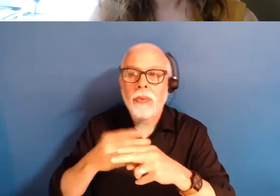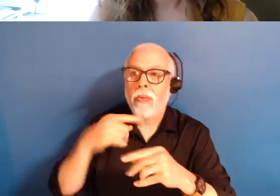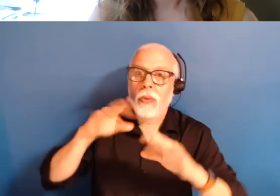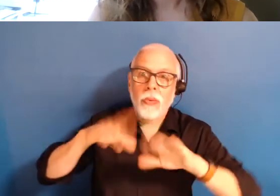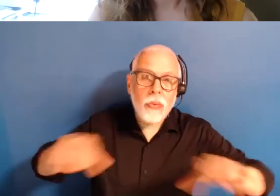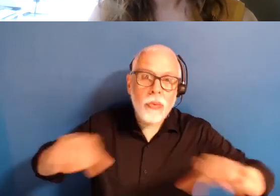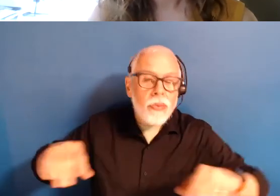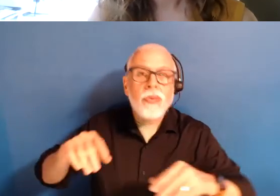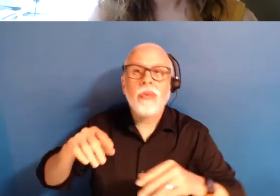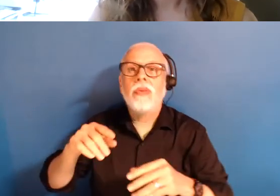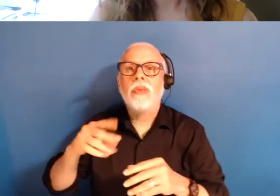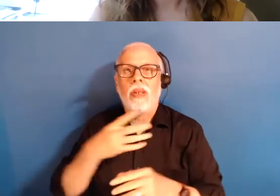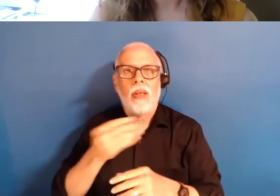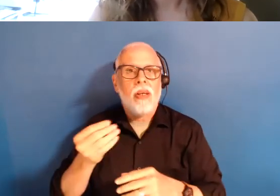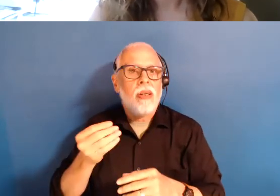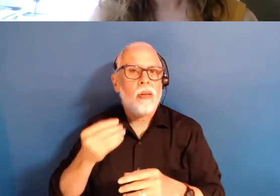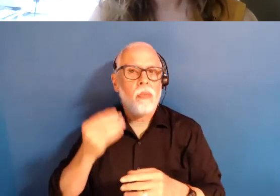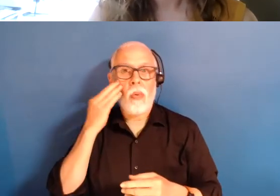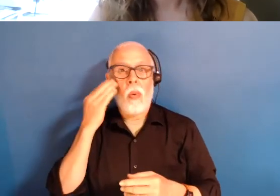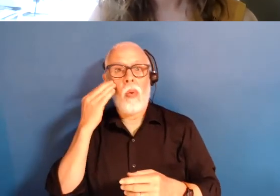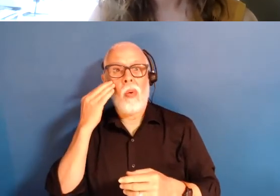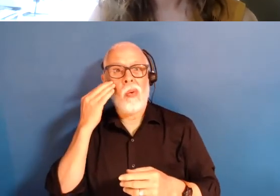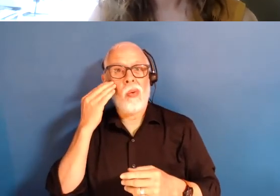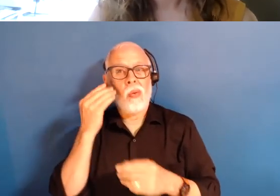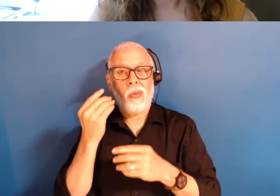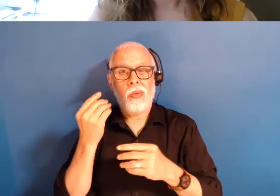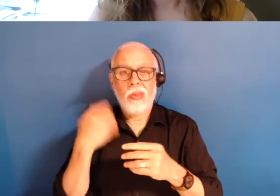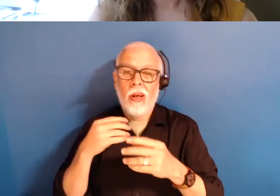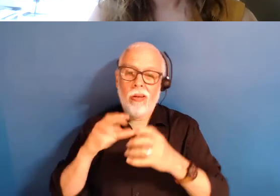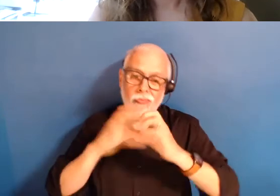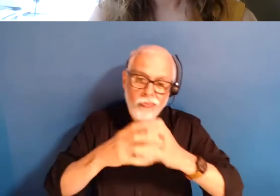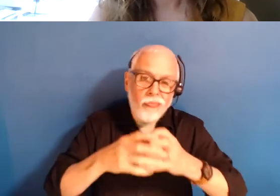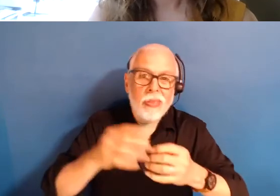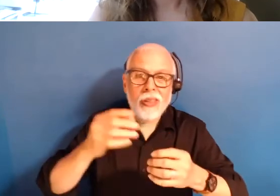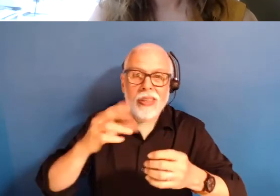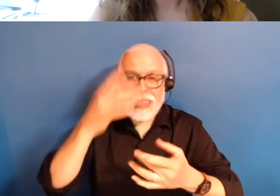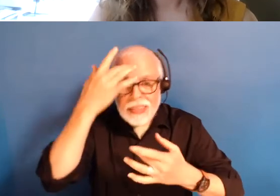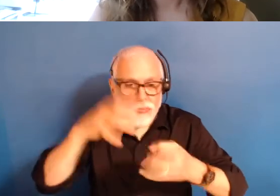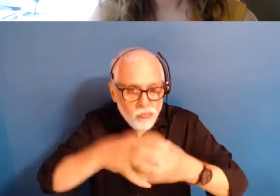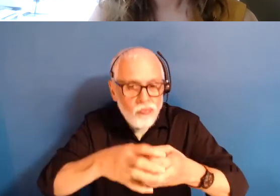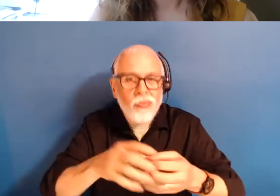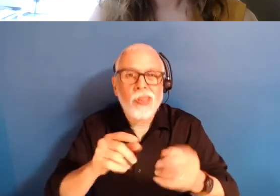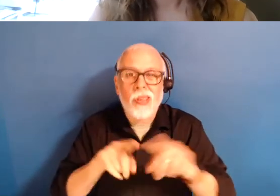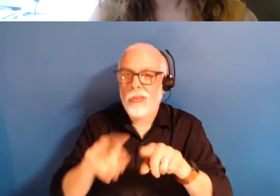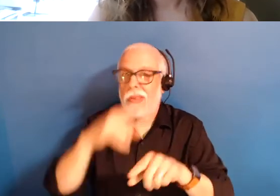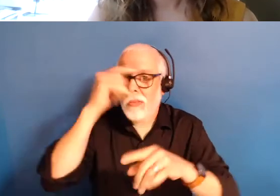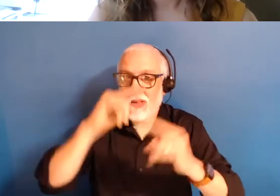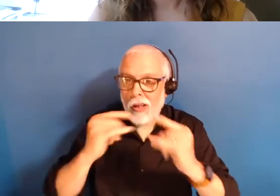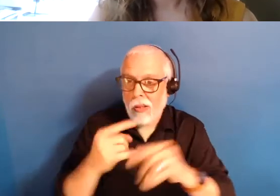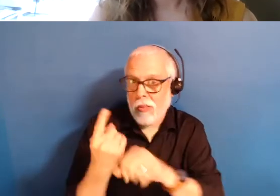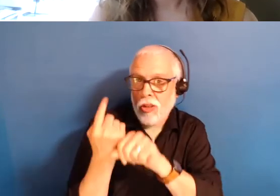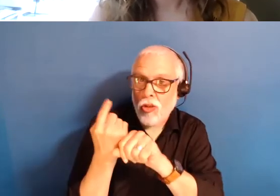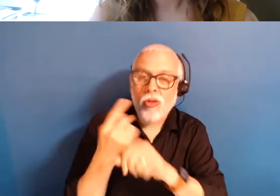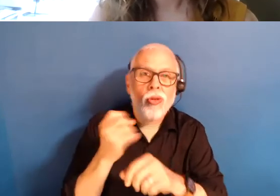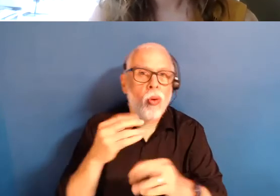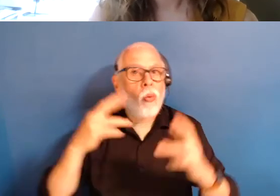children. And we knew we had some clusters and cases and outbreaks at camps last year. So